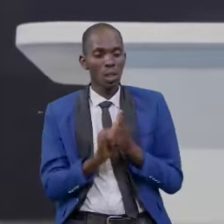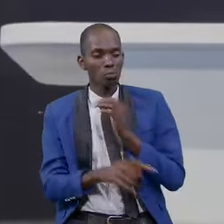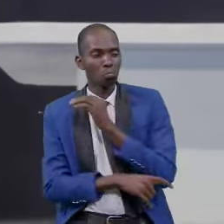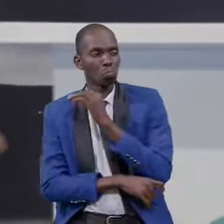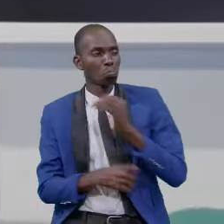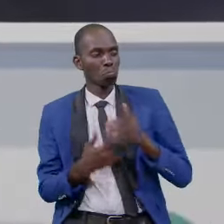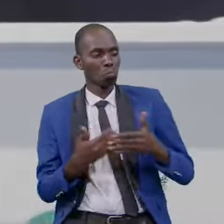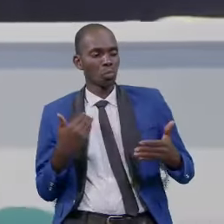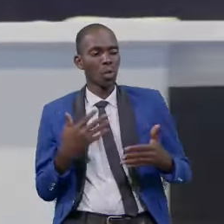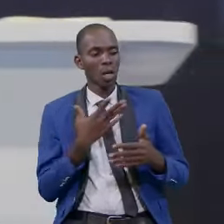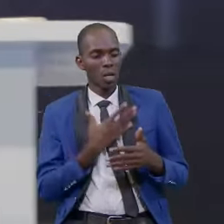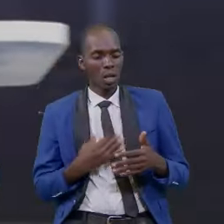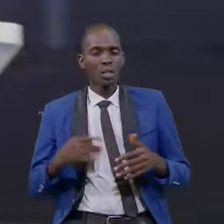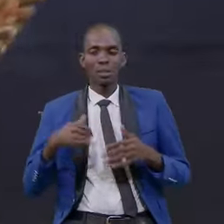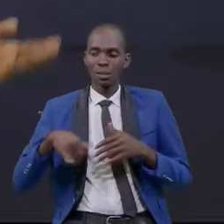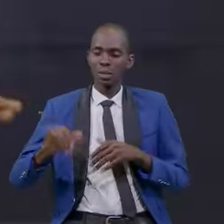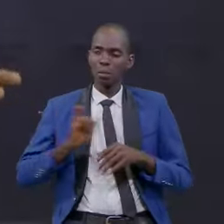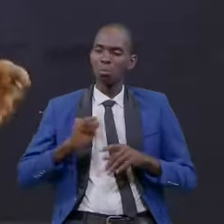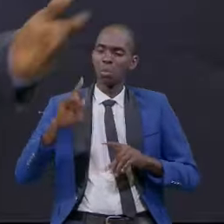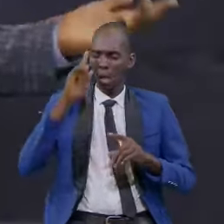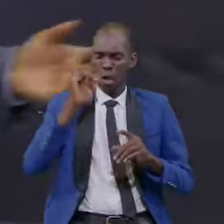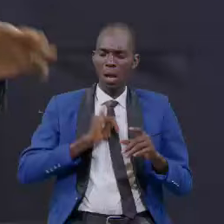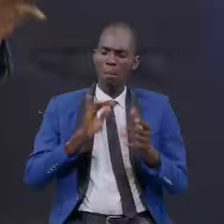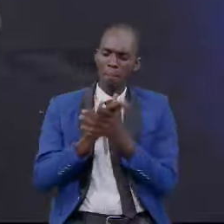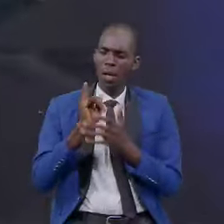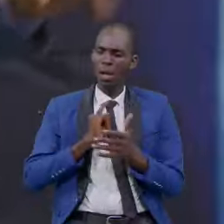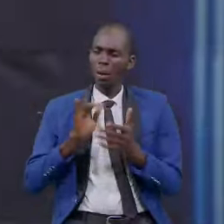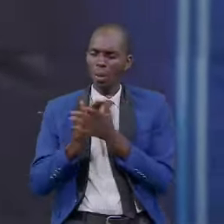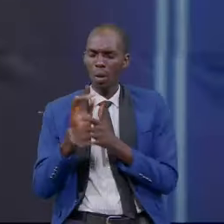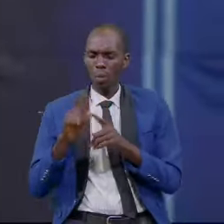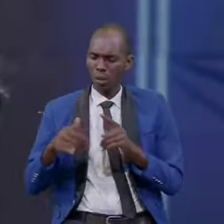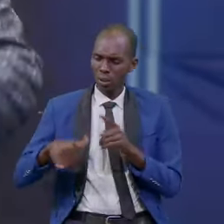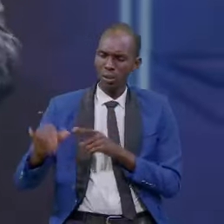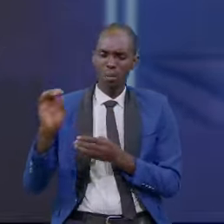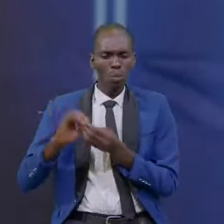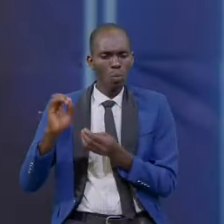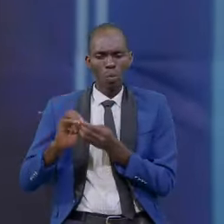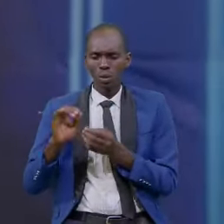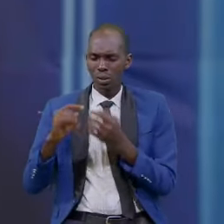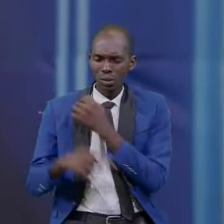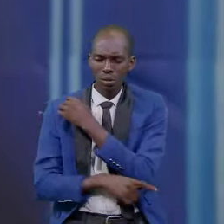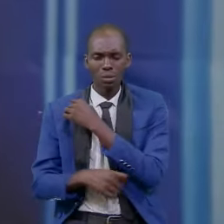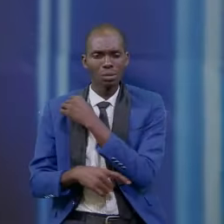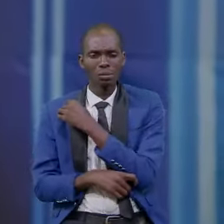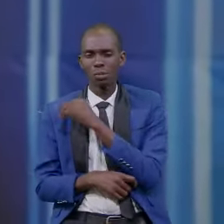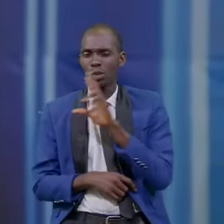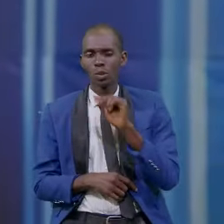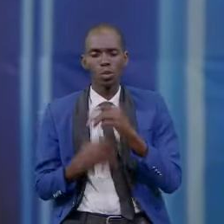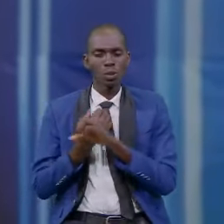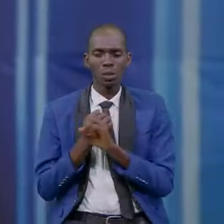I believe, and they believe unto stealing, more stealing. There's no salvation there. The people that were